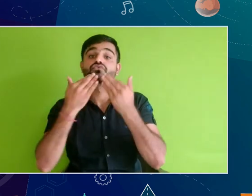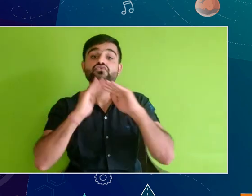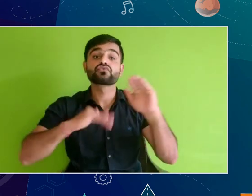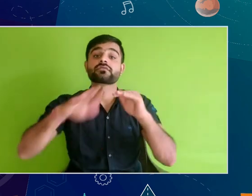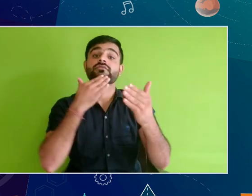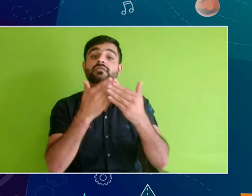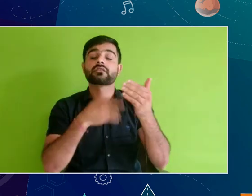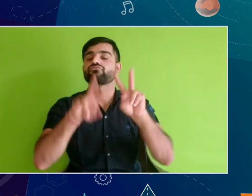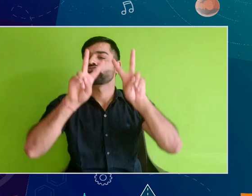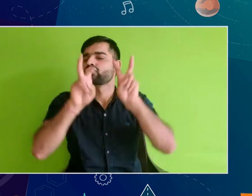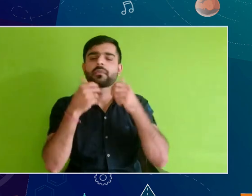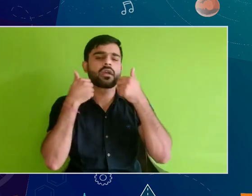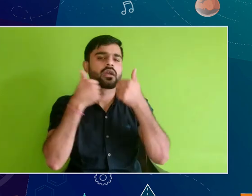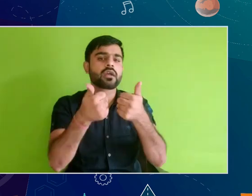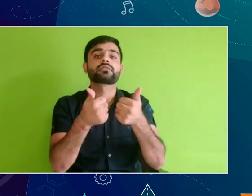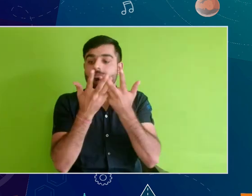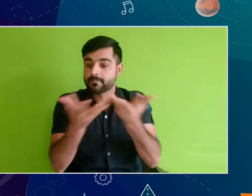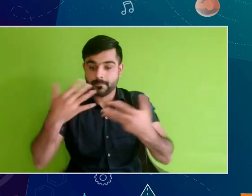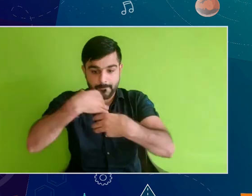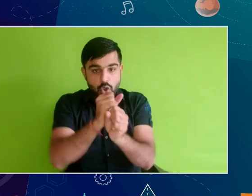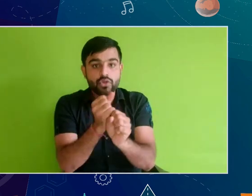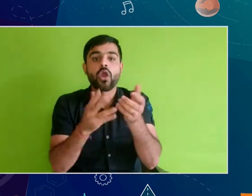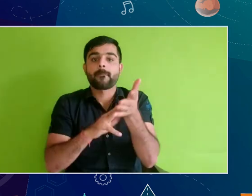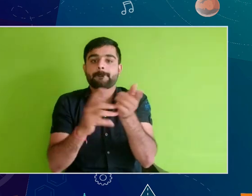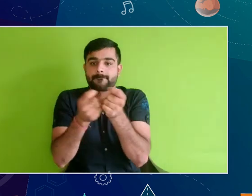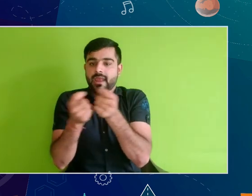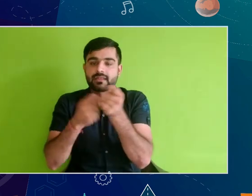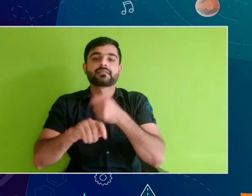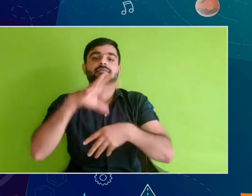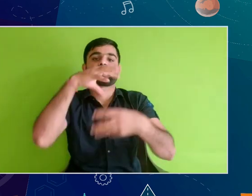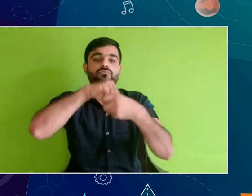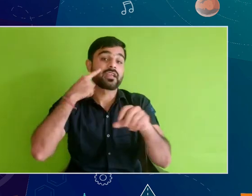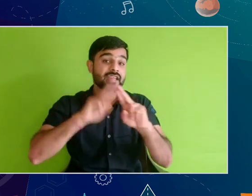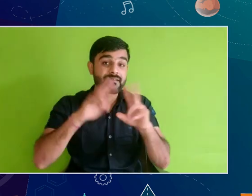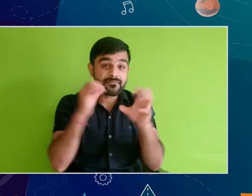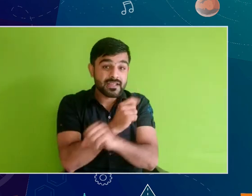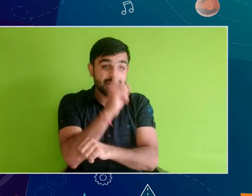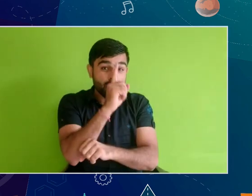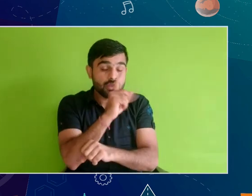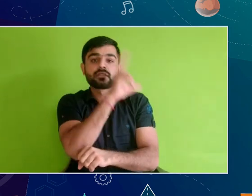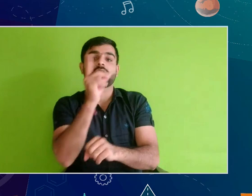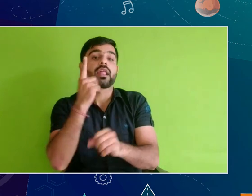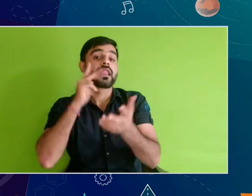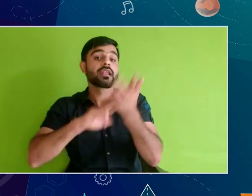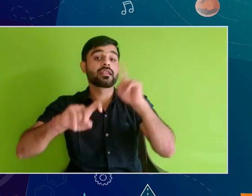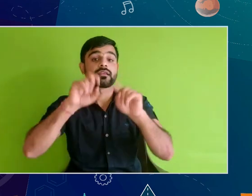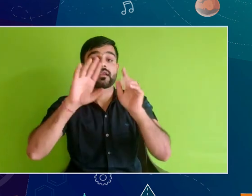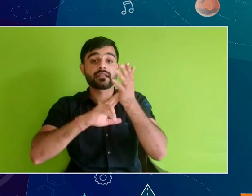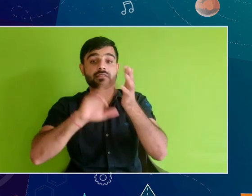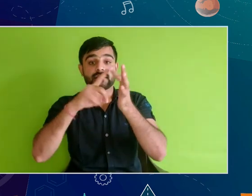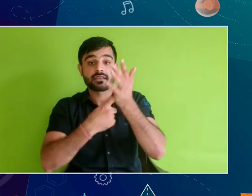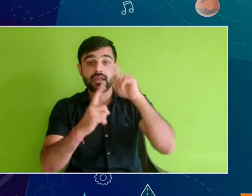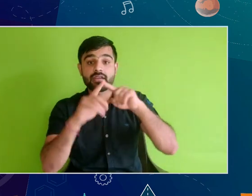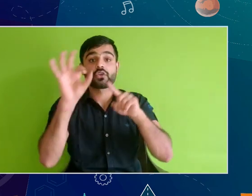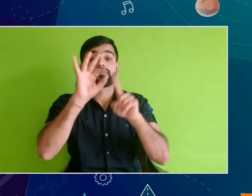crop production and management, and that will be the part second. If you miss the part one, link will be available on NCERT Official, so you can go down there and watch the part